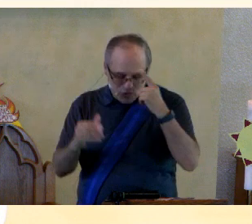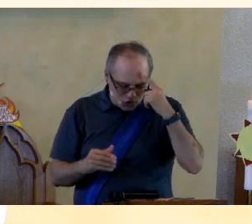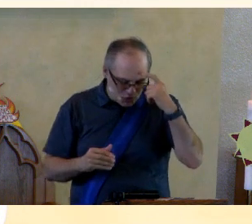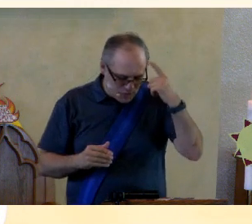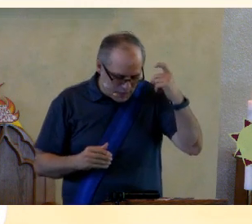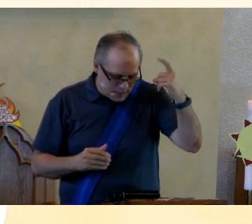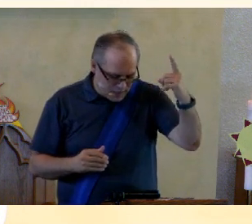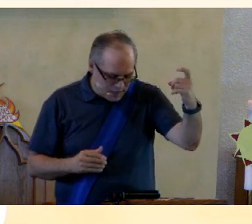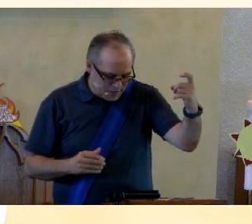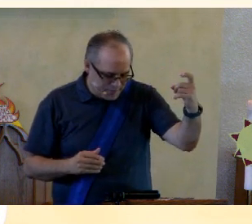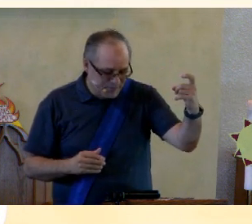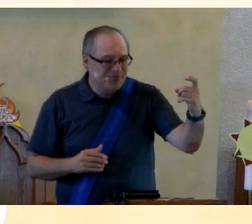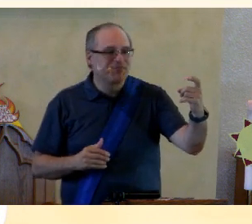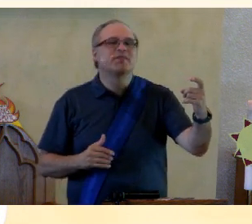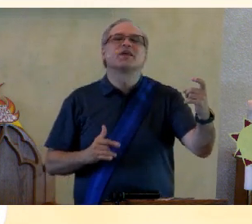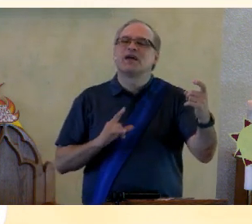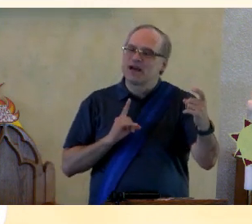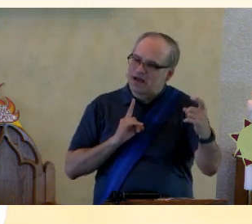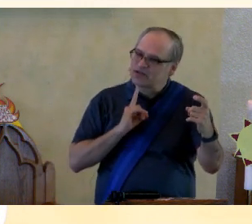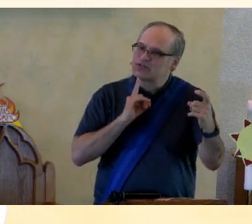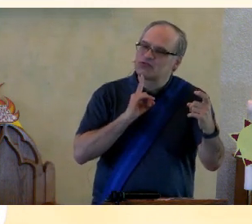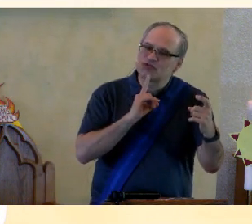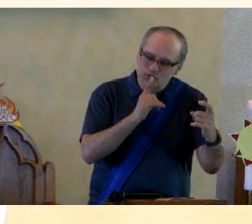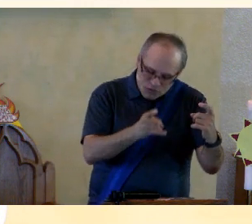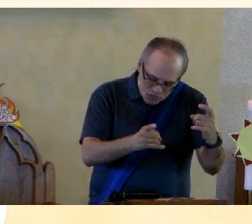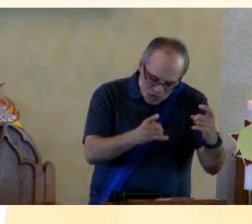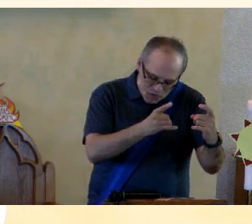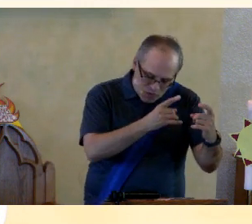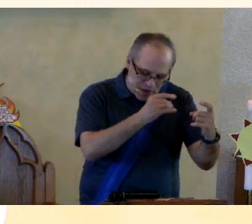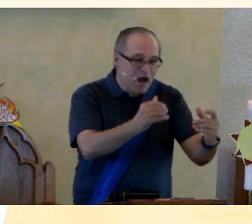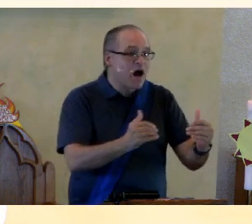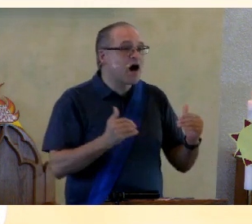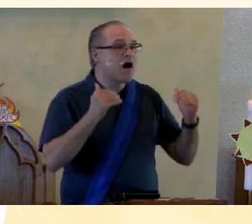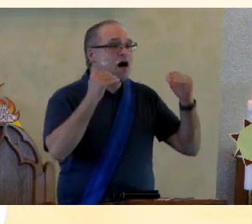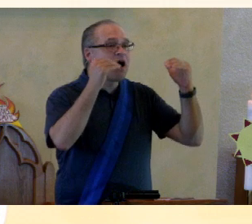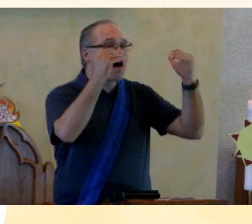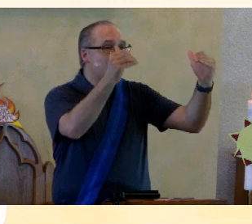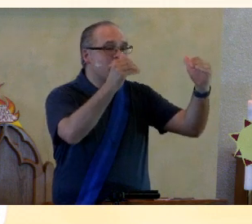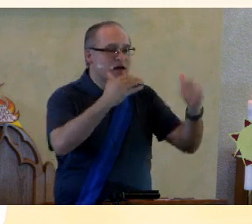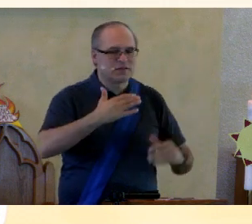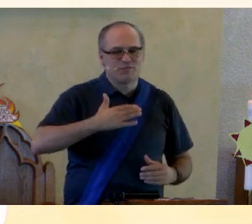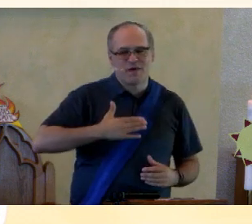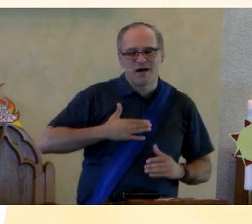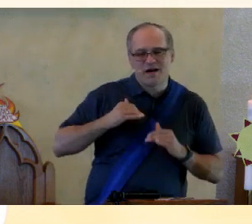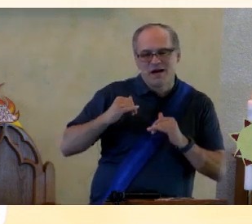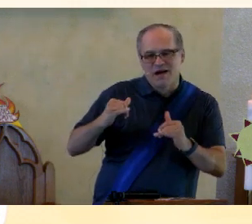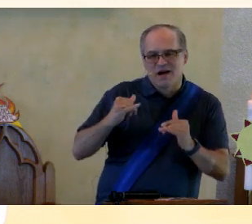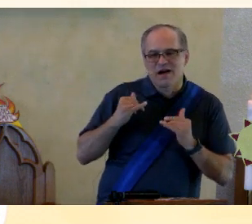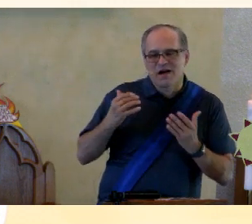And dreams as true and high as